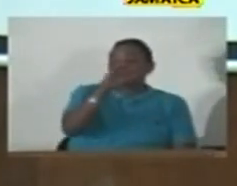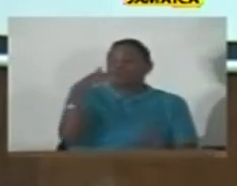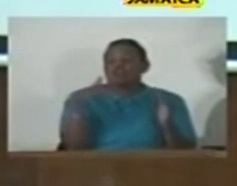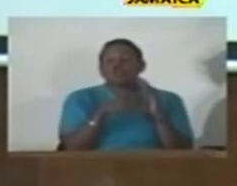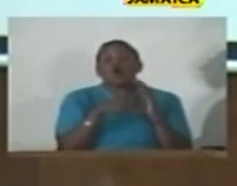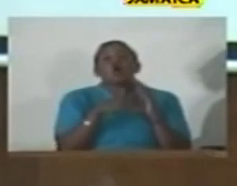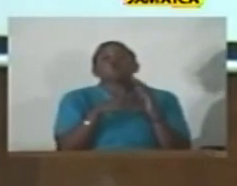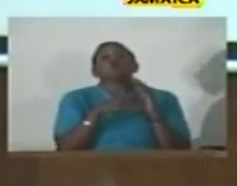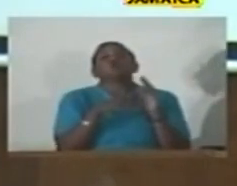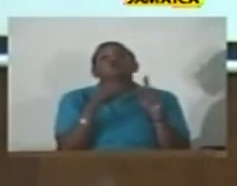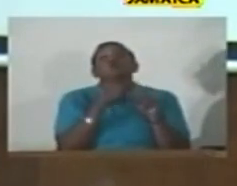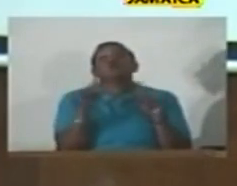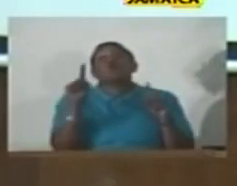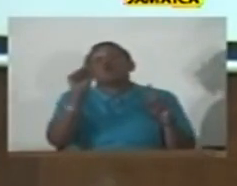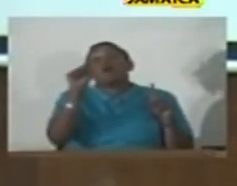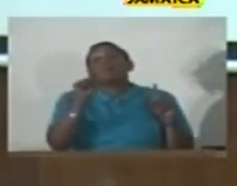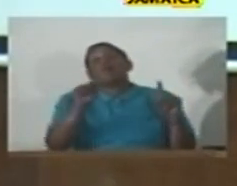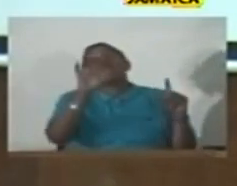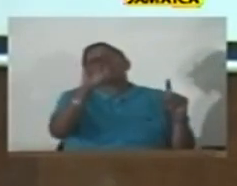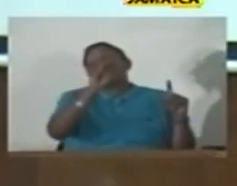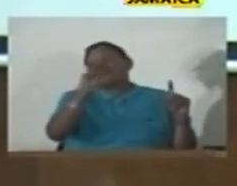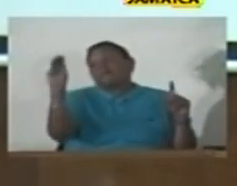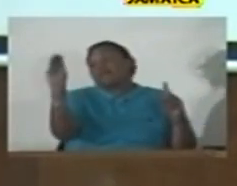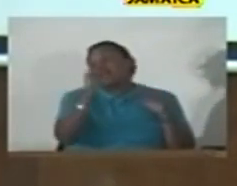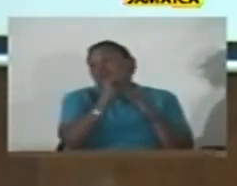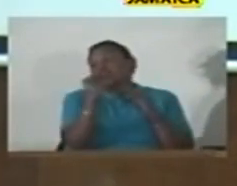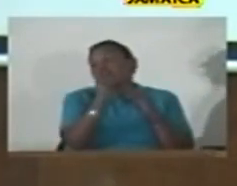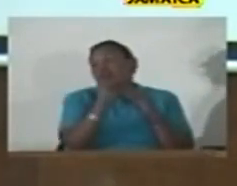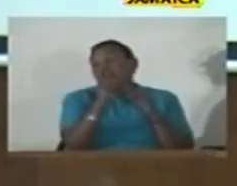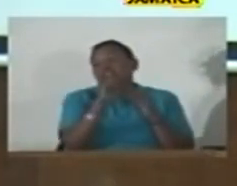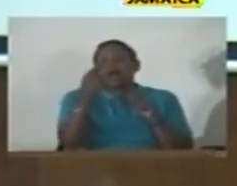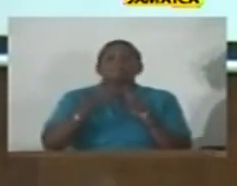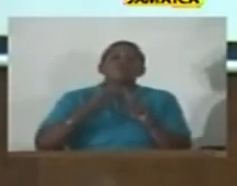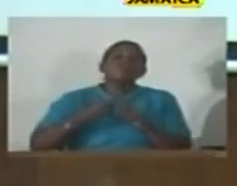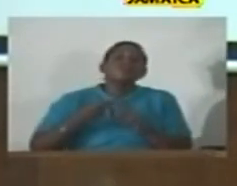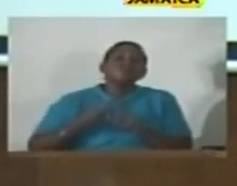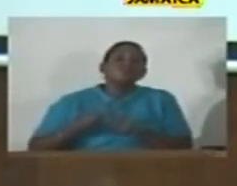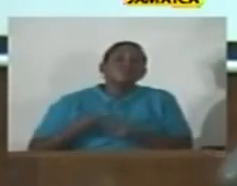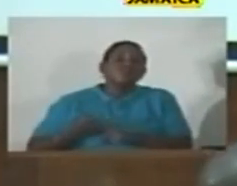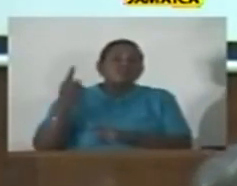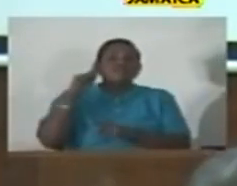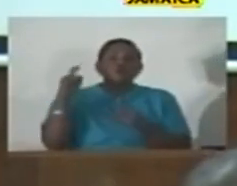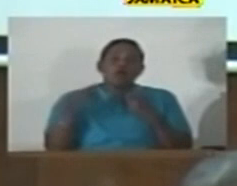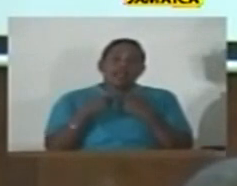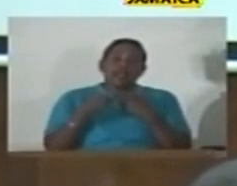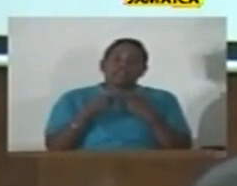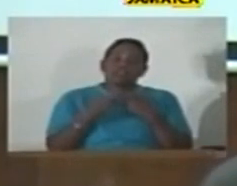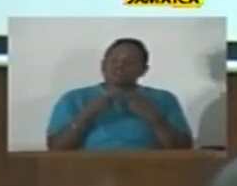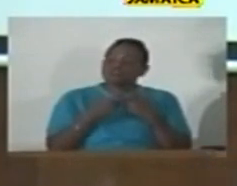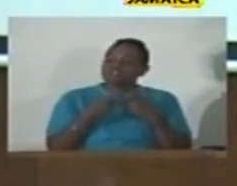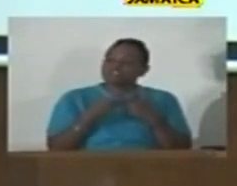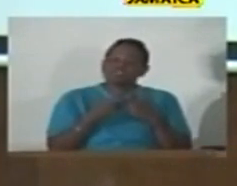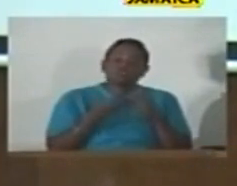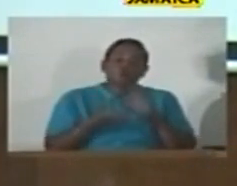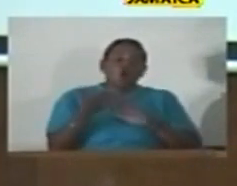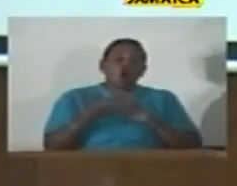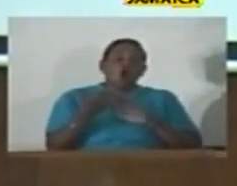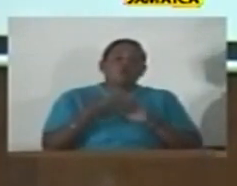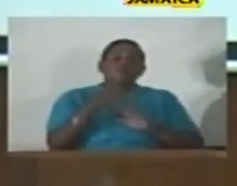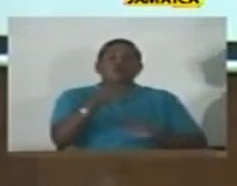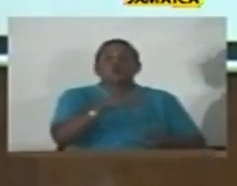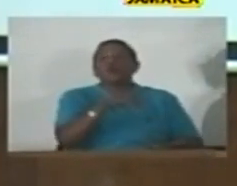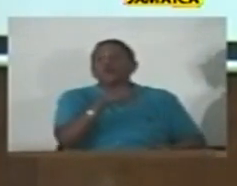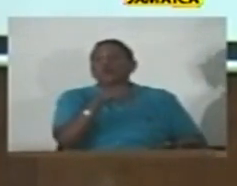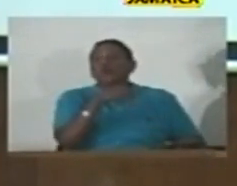$800,000 and $1.5 million per month for electricity to operate the